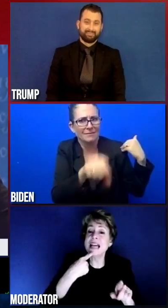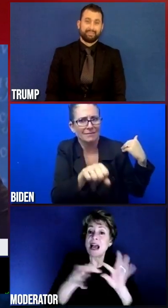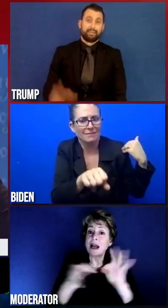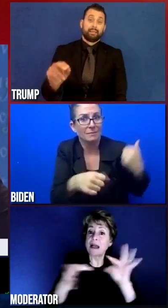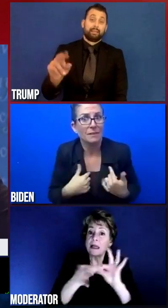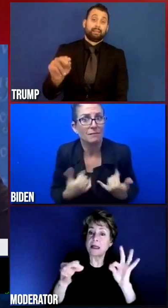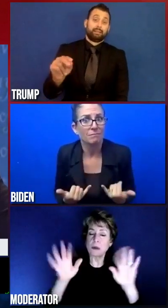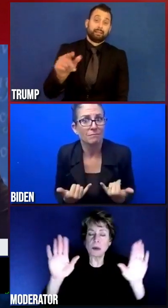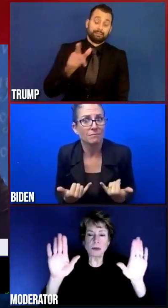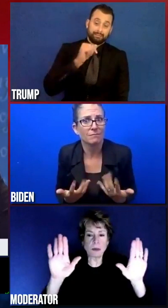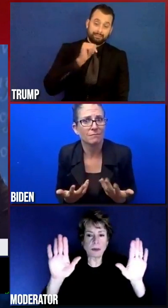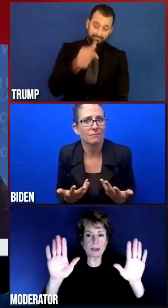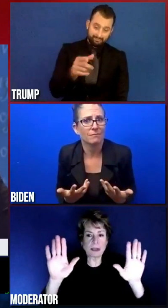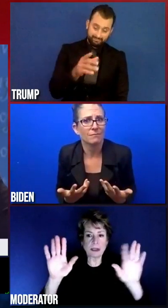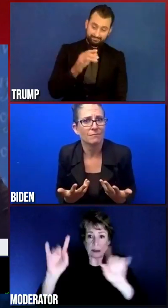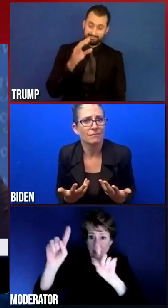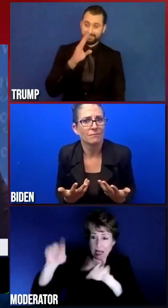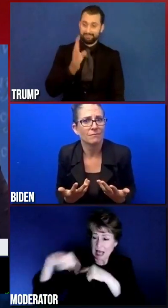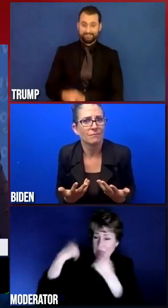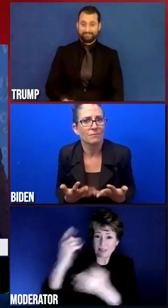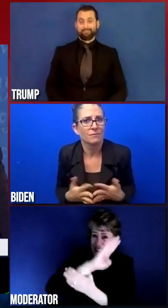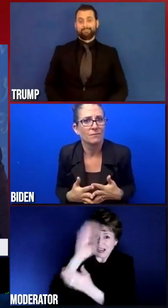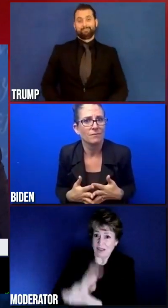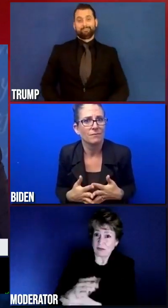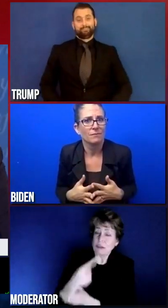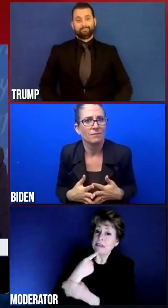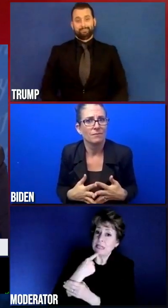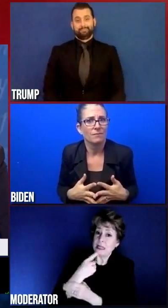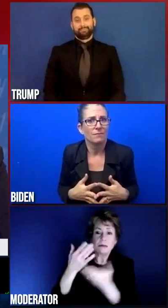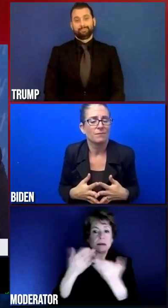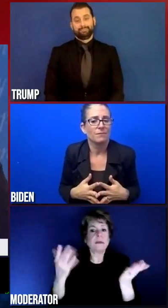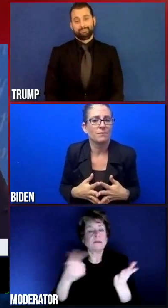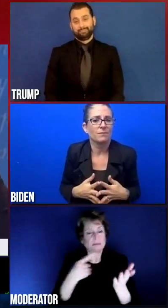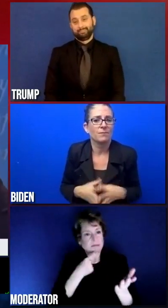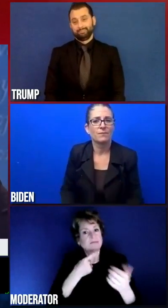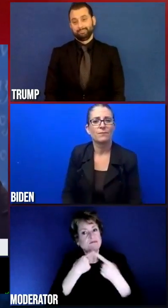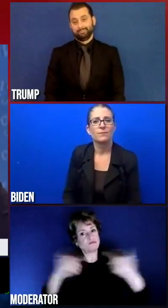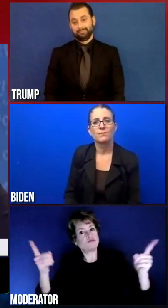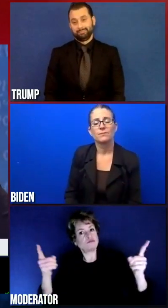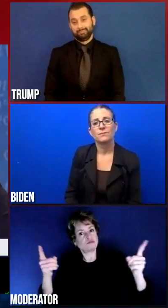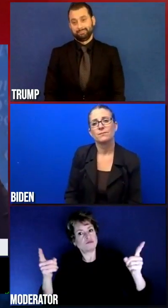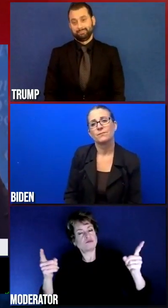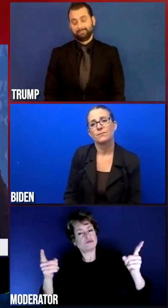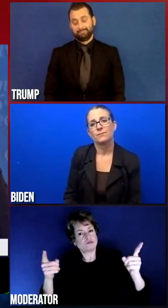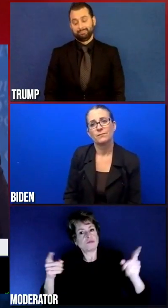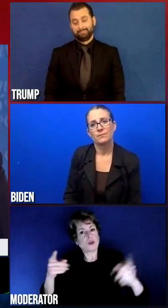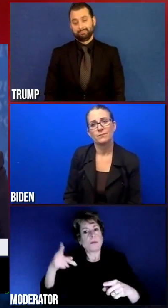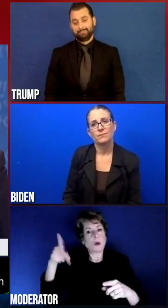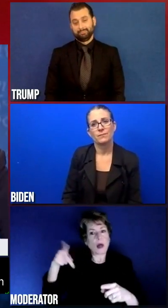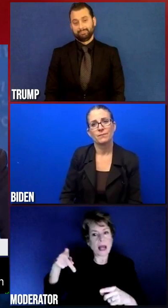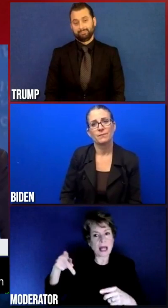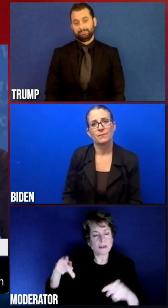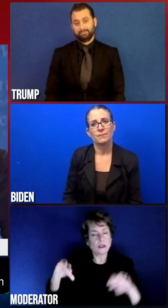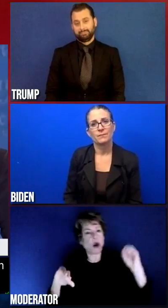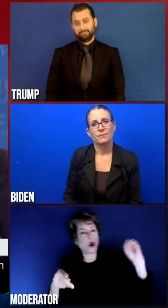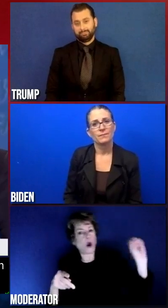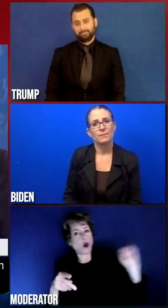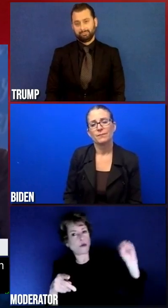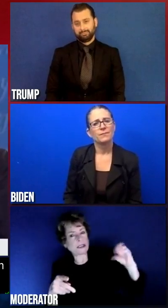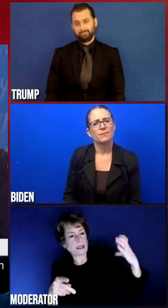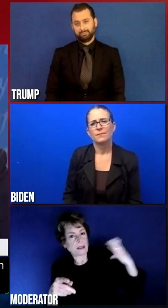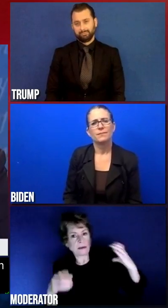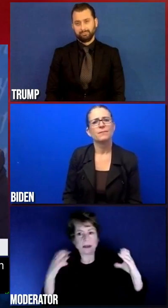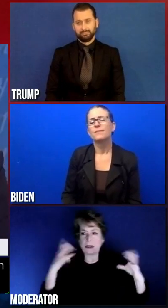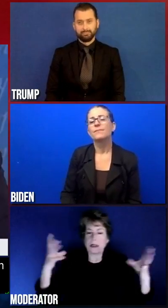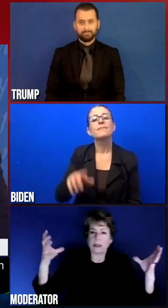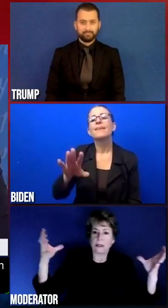had never called for the leaders in Portland and in Oregon to bring in the National Guard and knock off 100